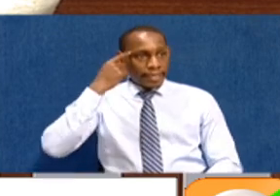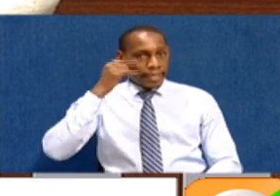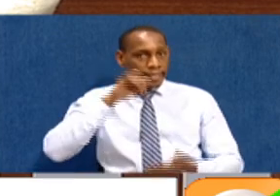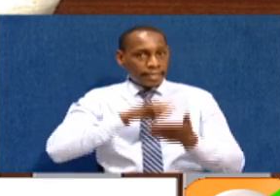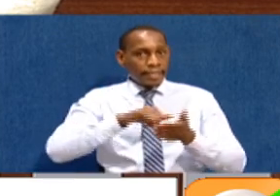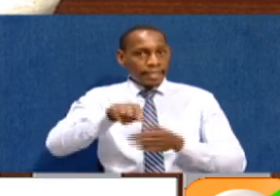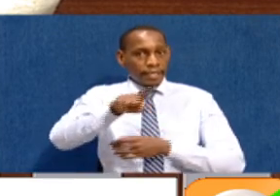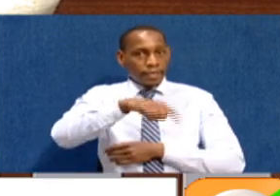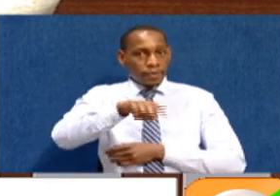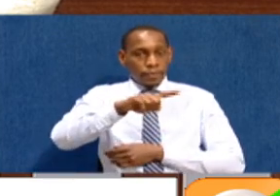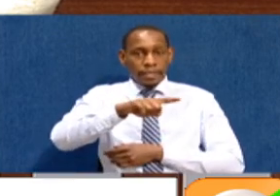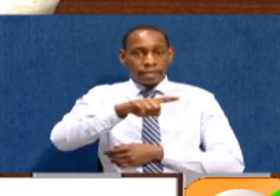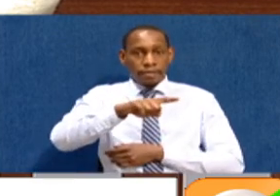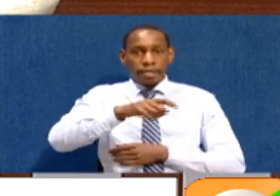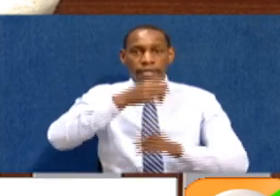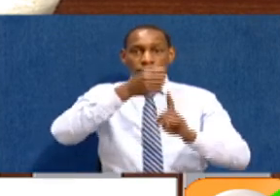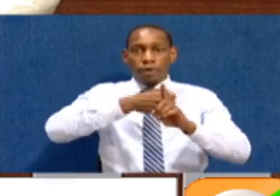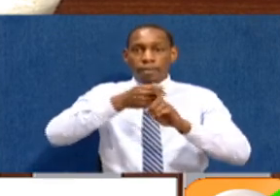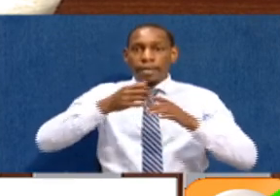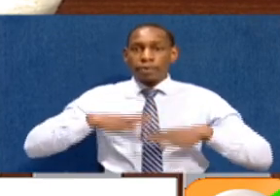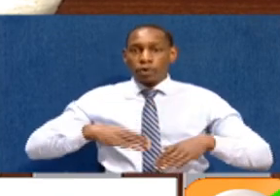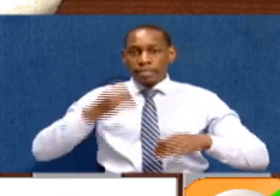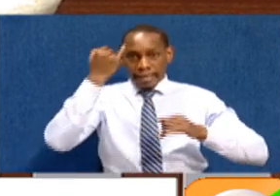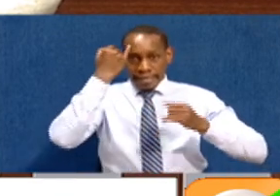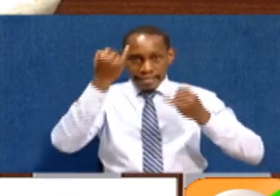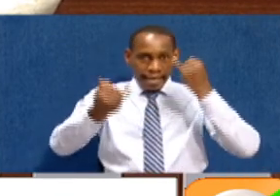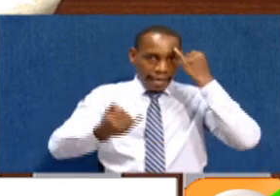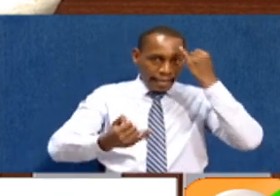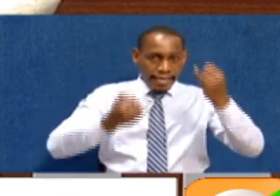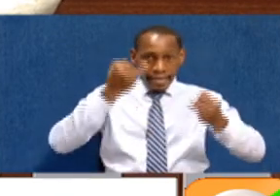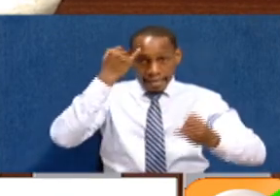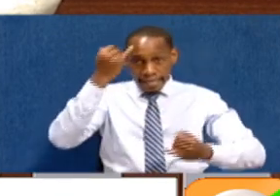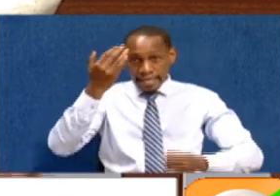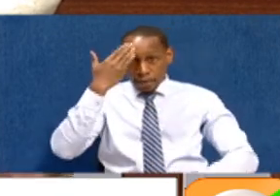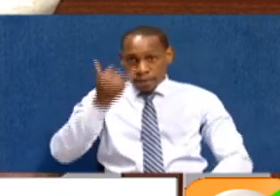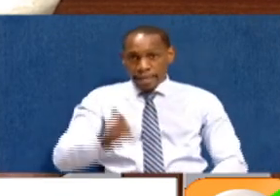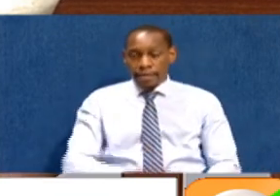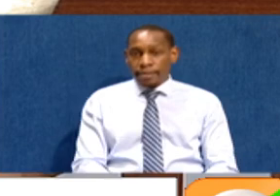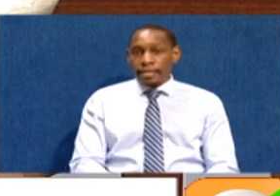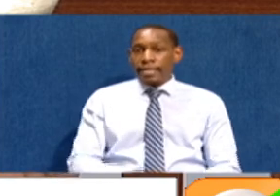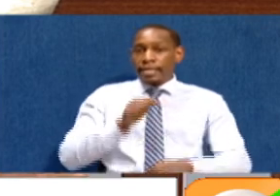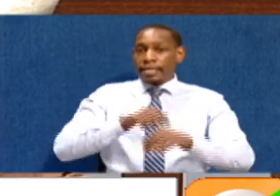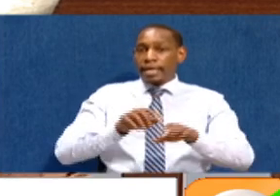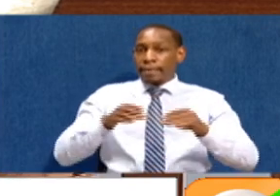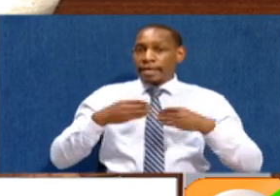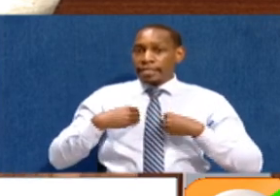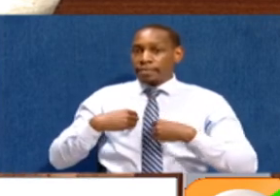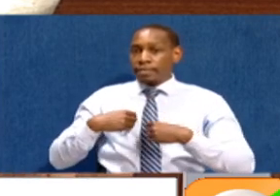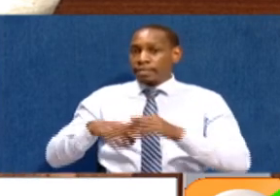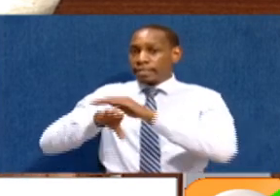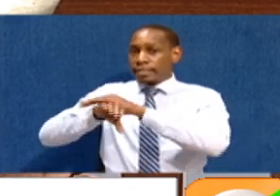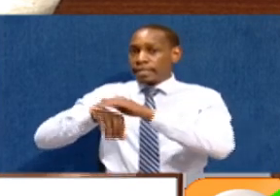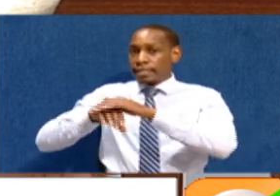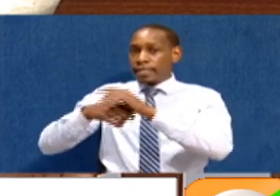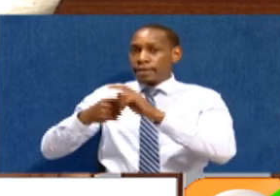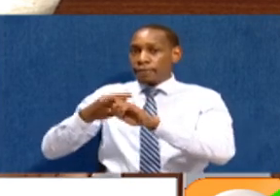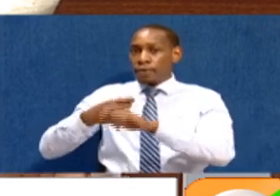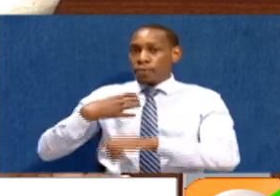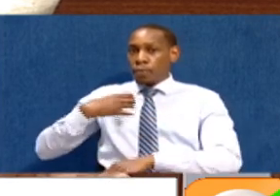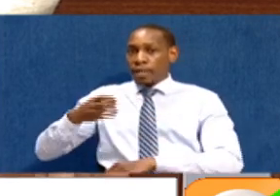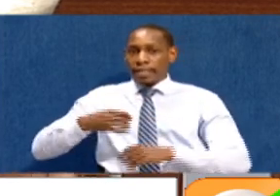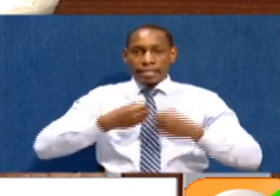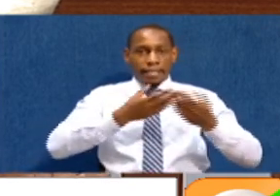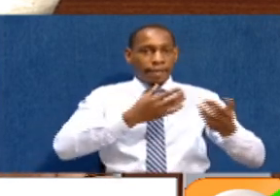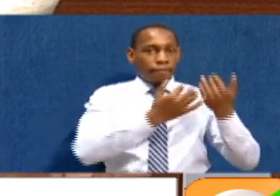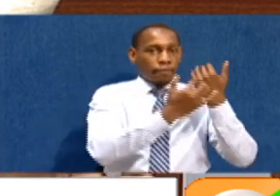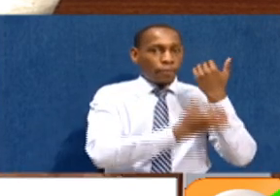that what we should be selling to the people is ideas. Because when we allow Robin Hoodism to